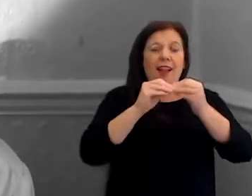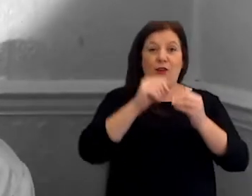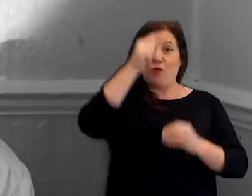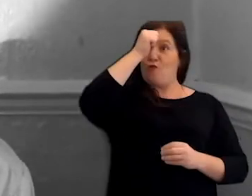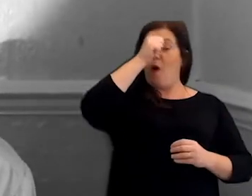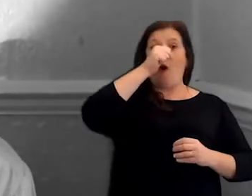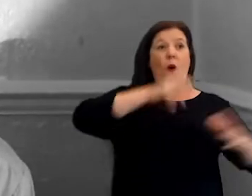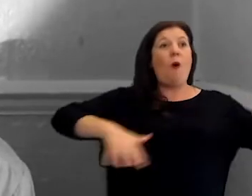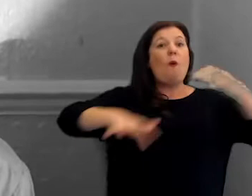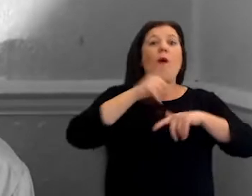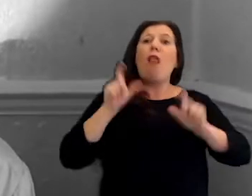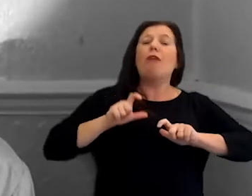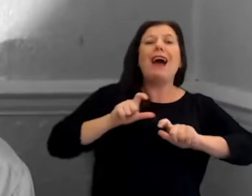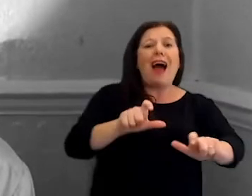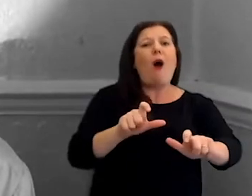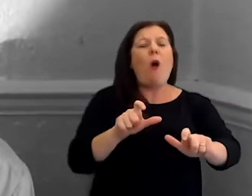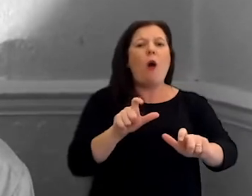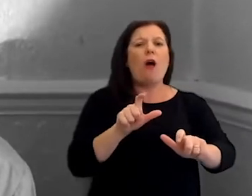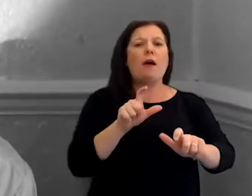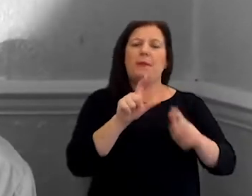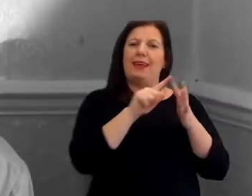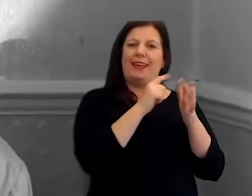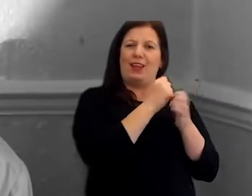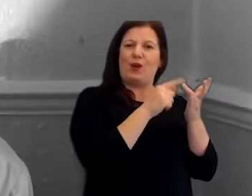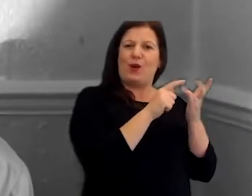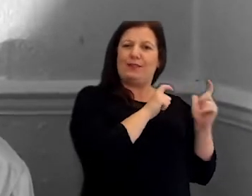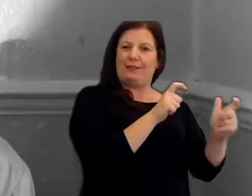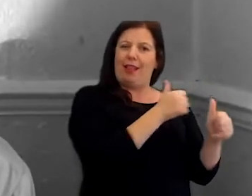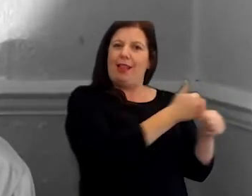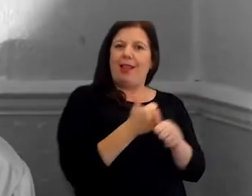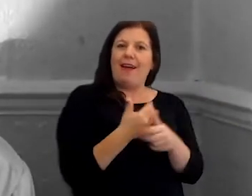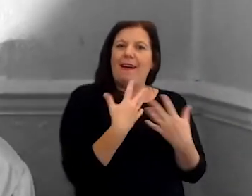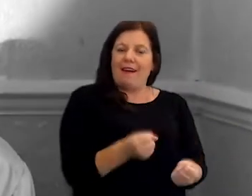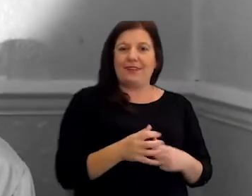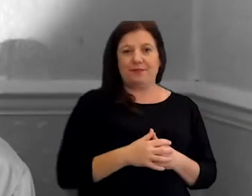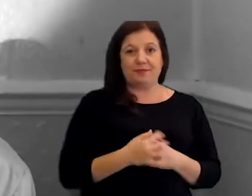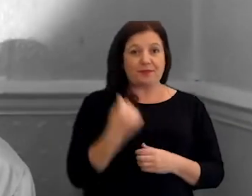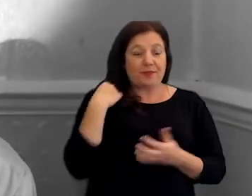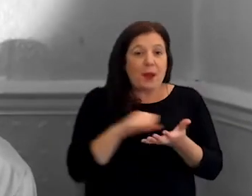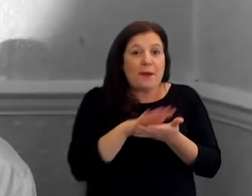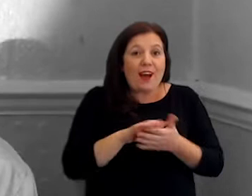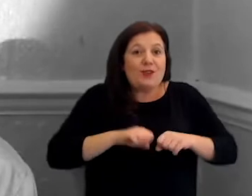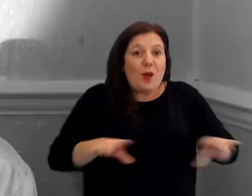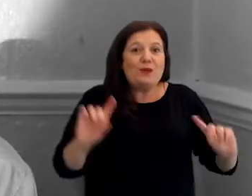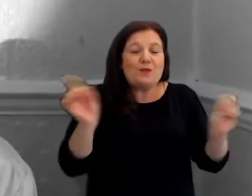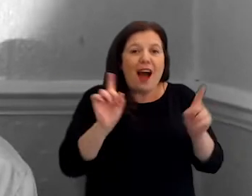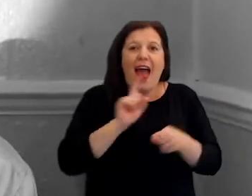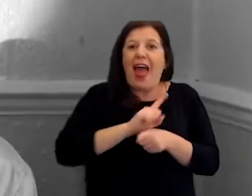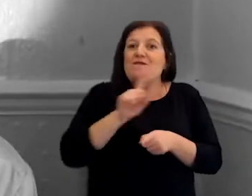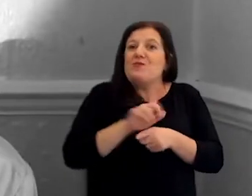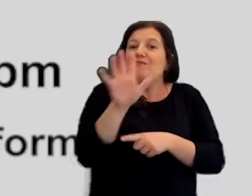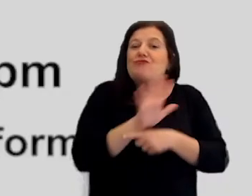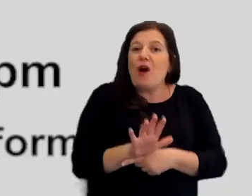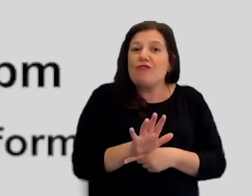around them, the Ego is still there. In March, we launched our weekly soap opera, which has